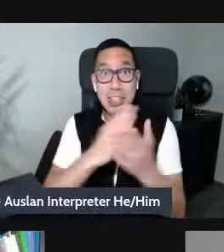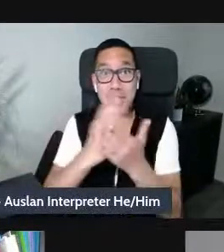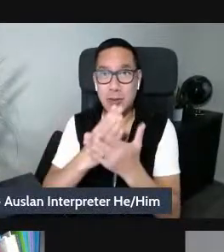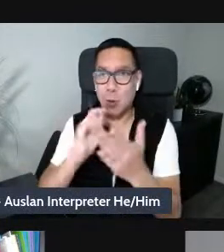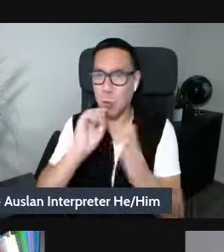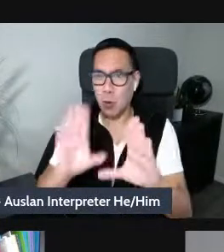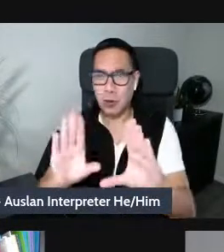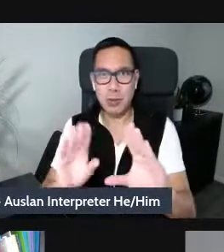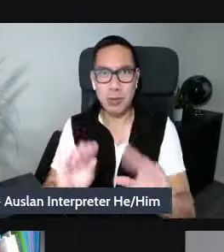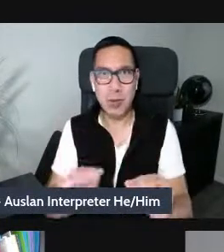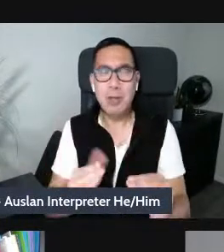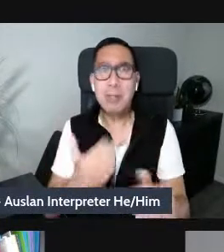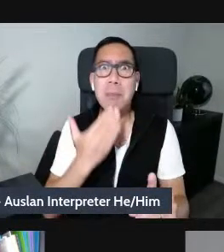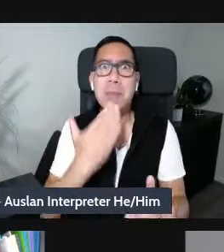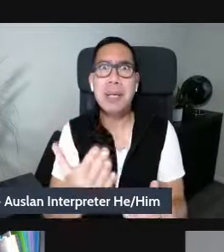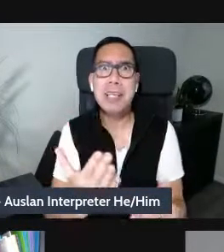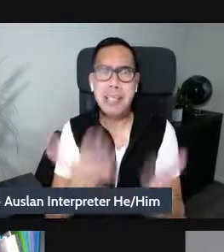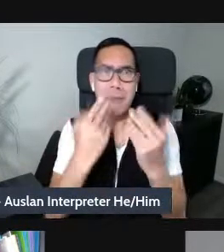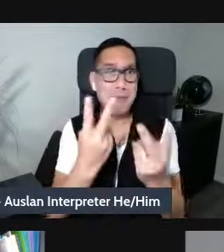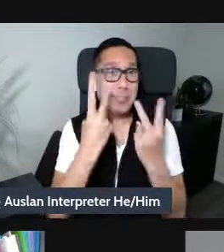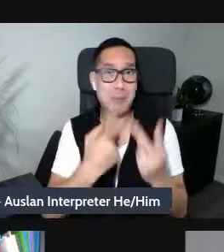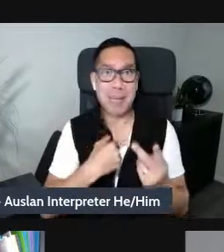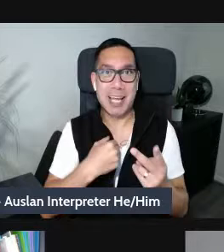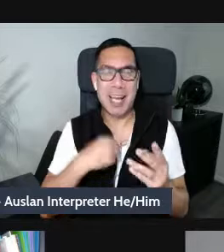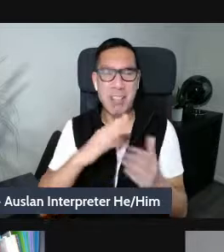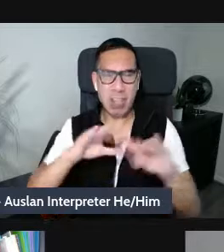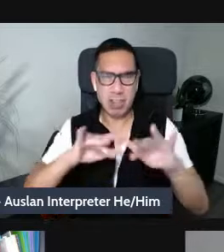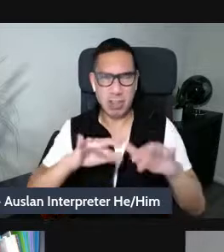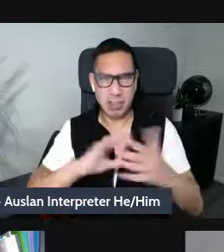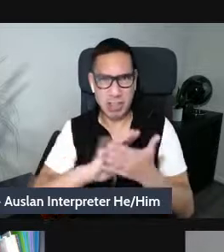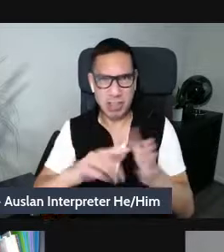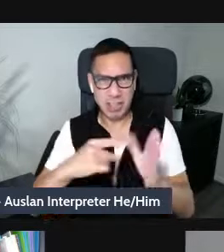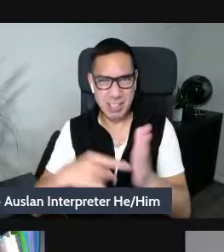please come and visit me in the chat room. I'll talk about food all day.